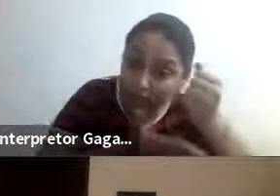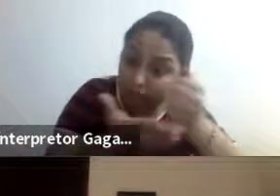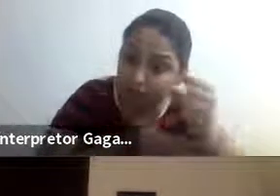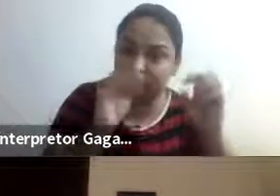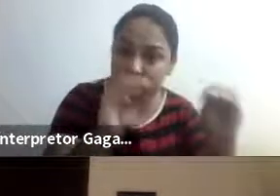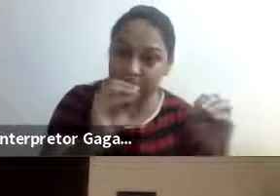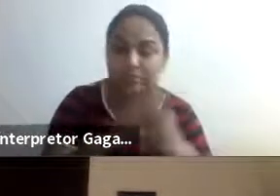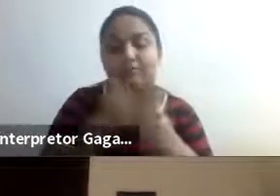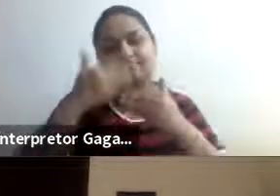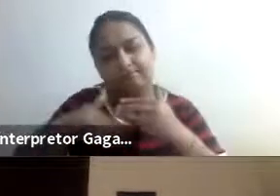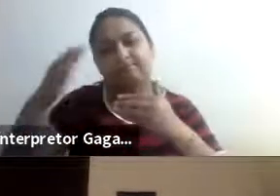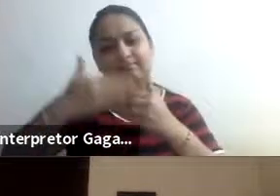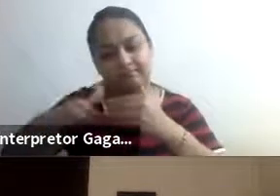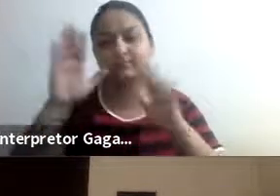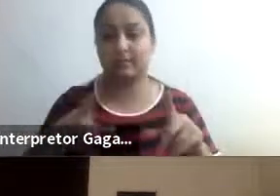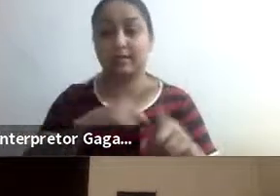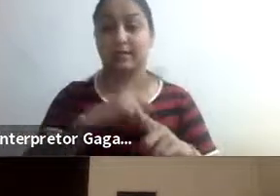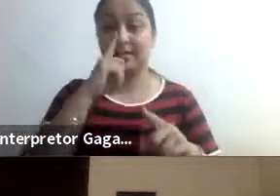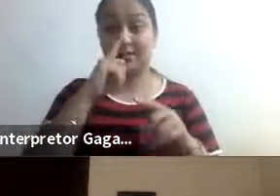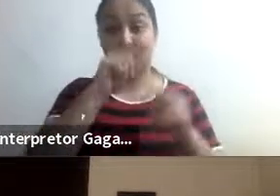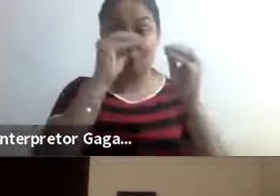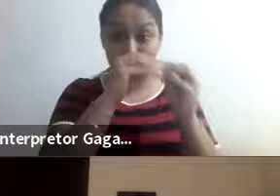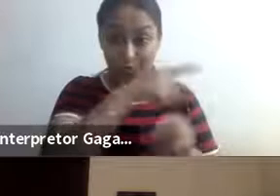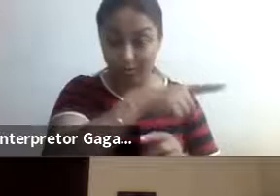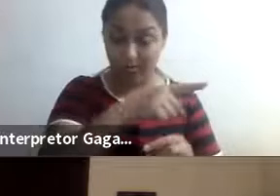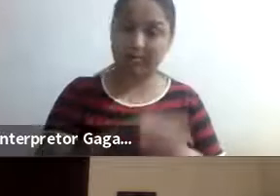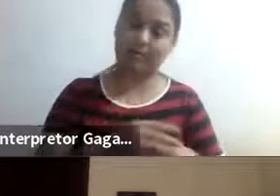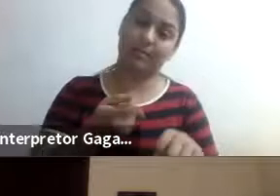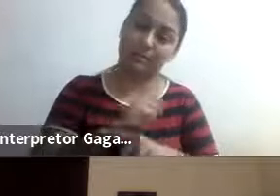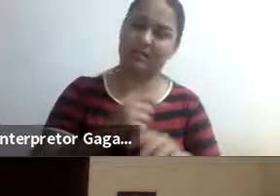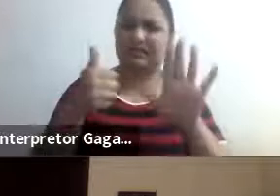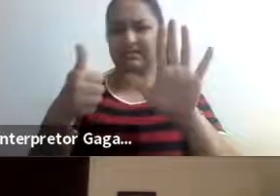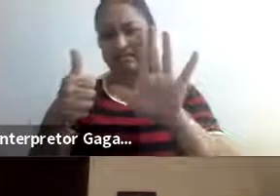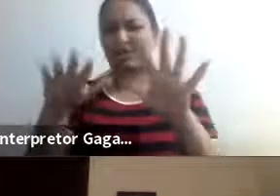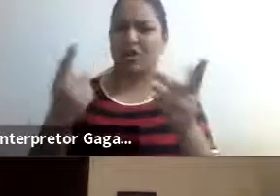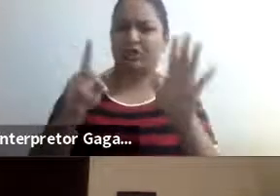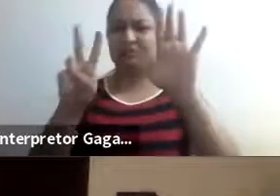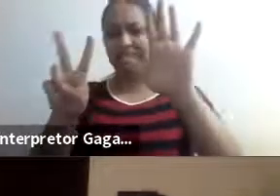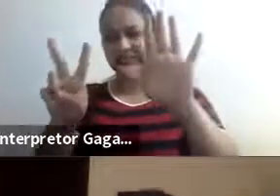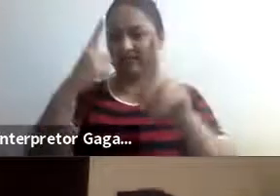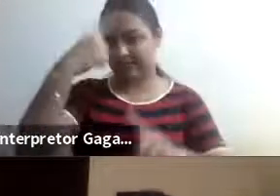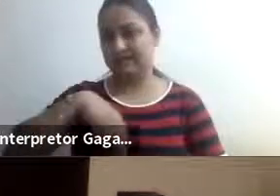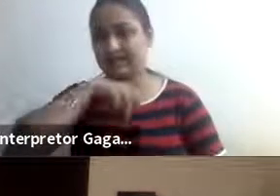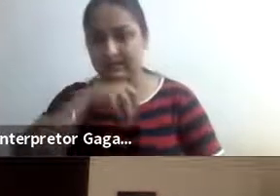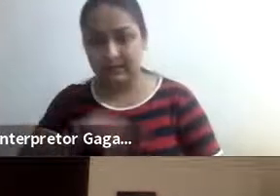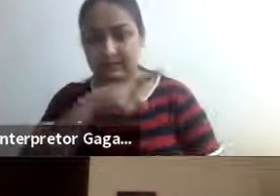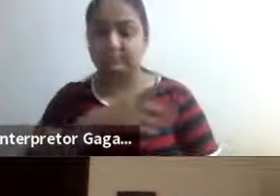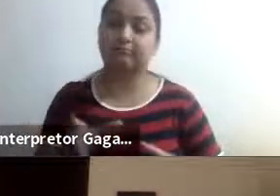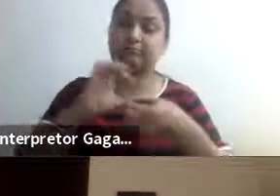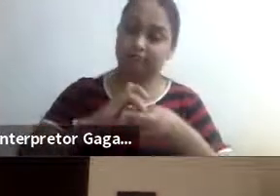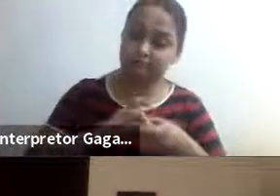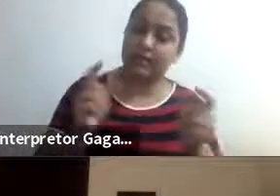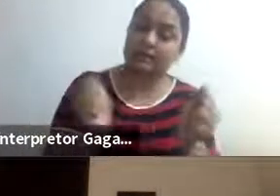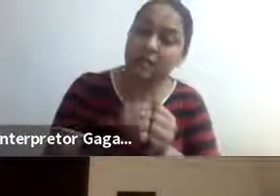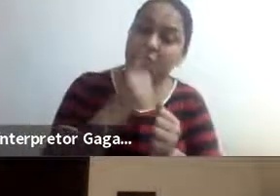so on. By the time Bhuri Bai was around 6 or 7 years old, she began accompanying her parents to